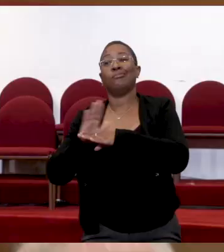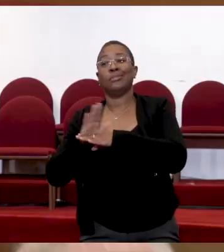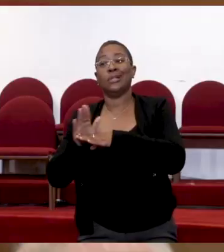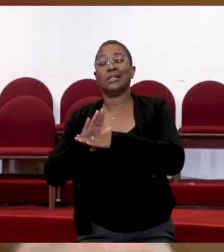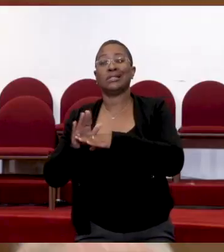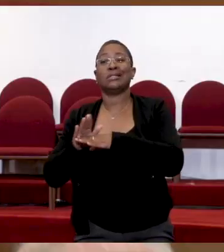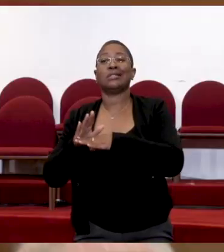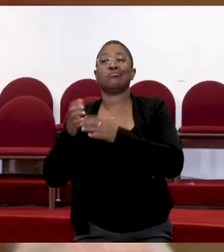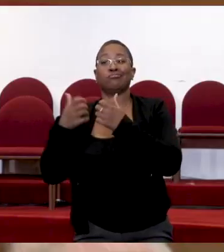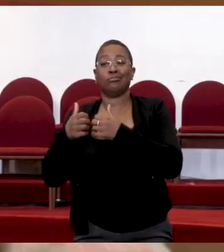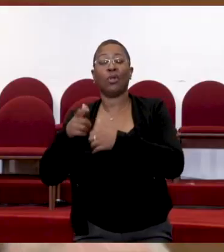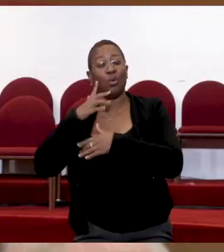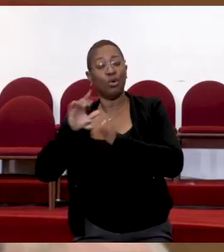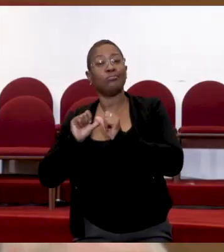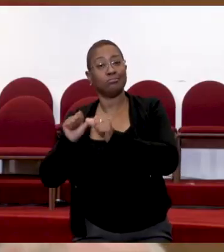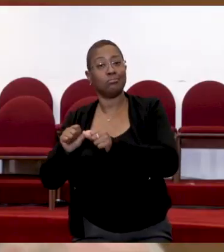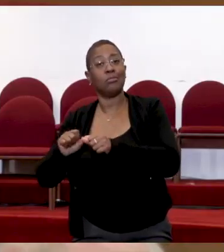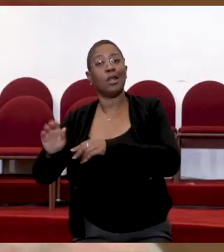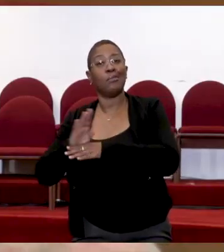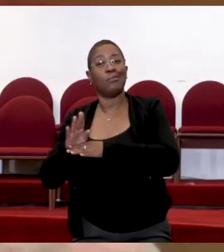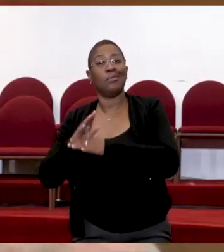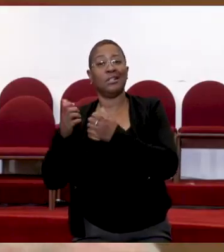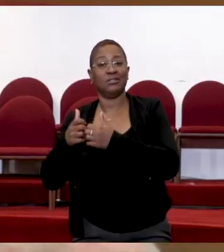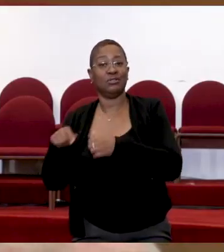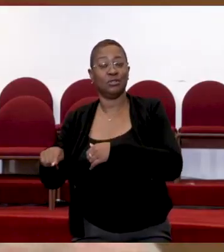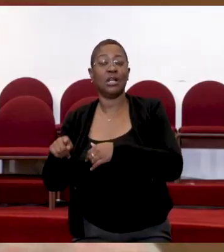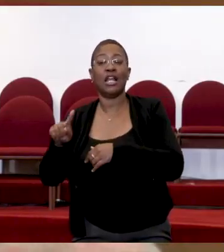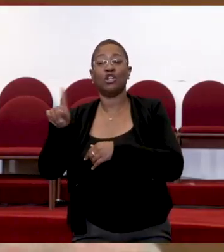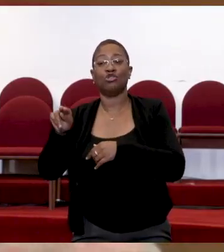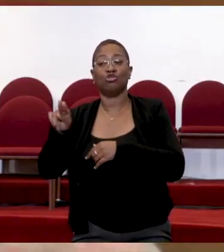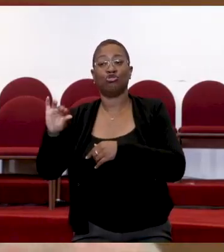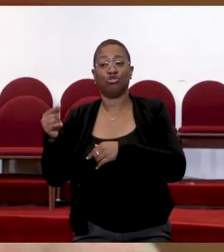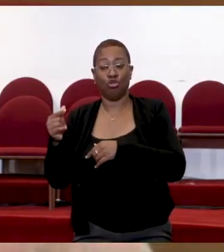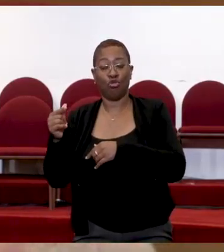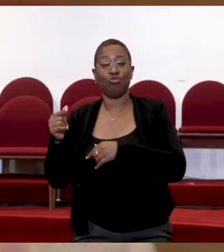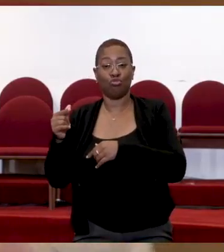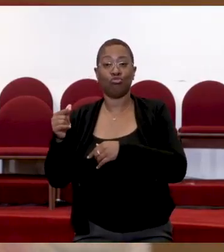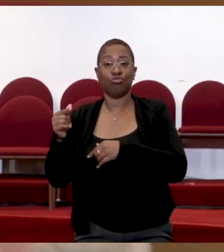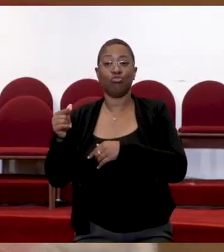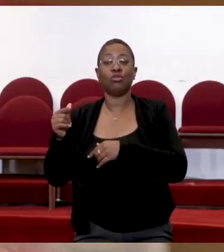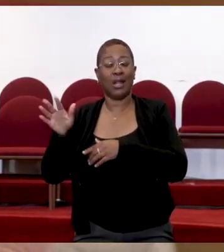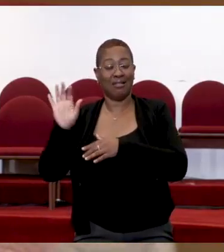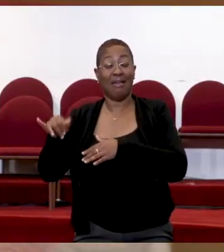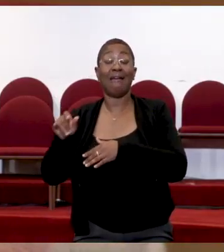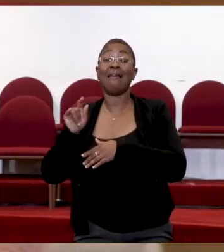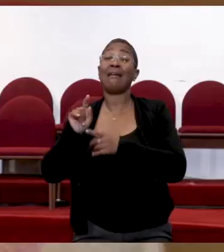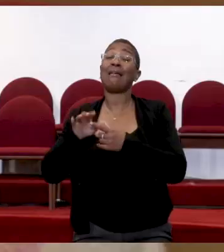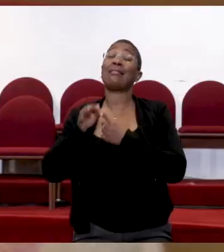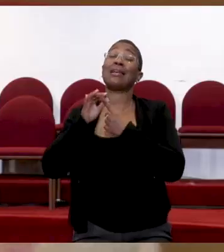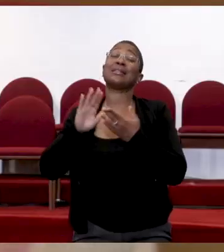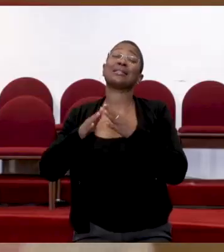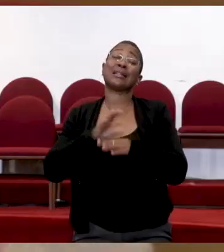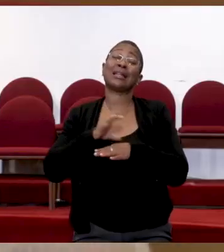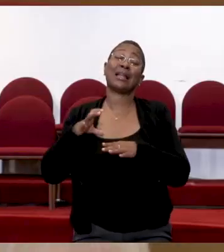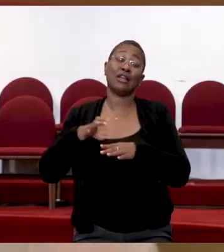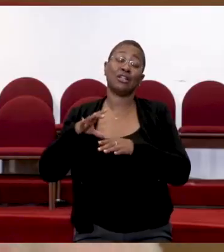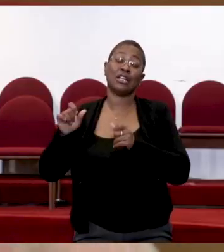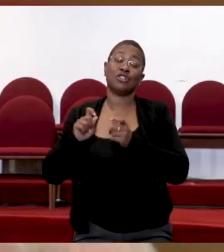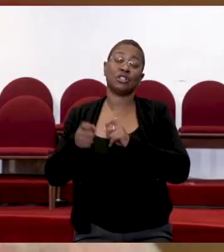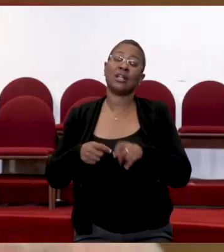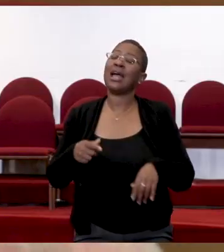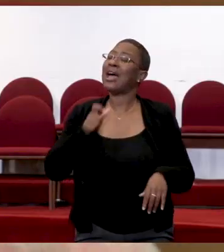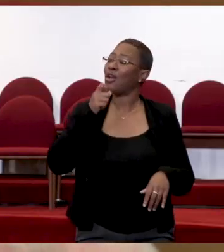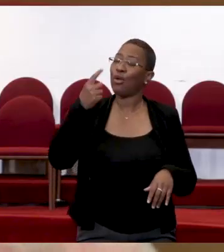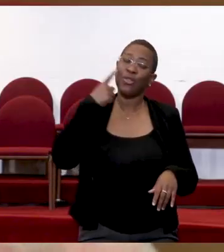be industrial. They are zoned the way they are unless City Council changes zoning on a particular parcel.